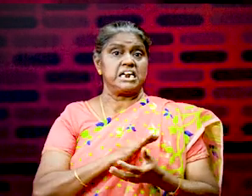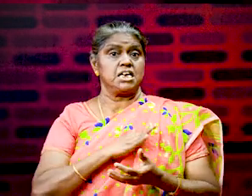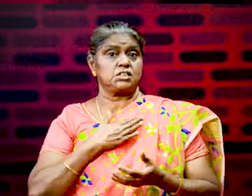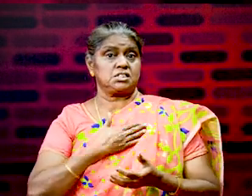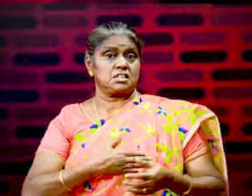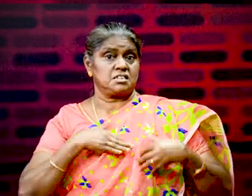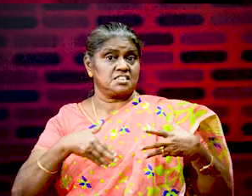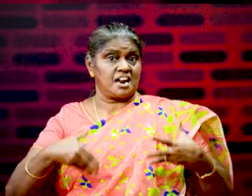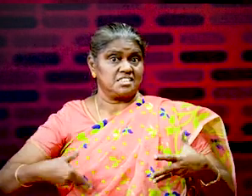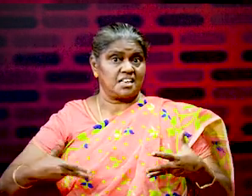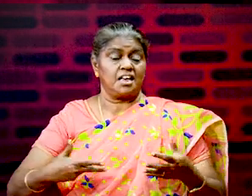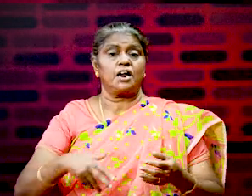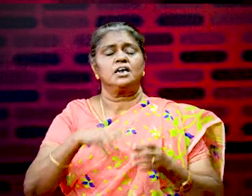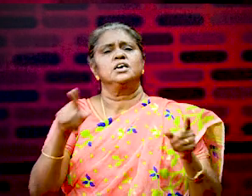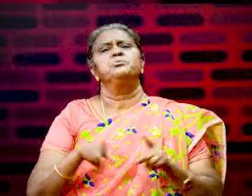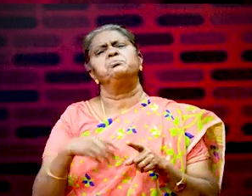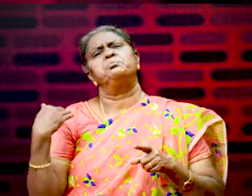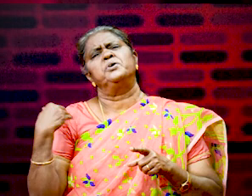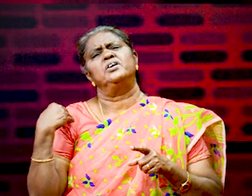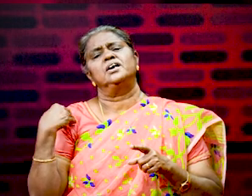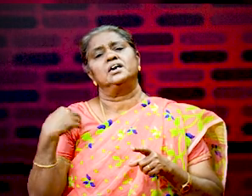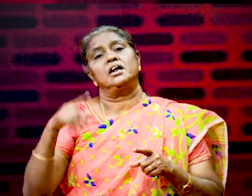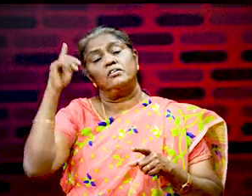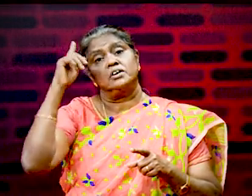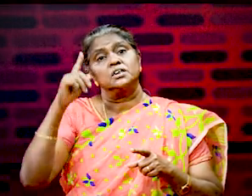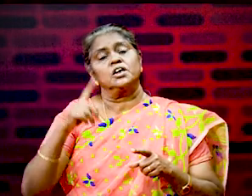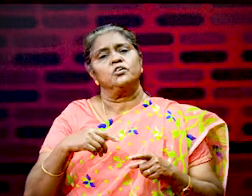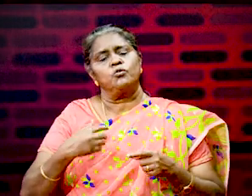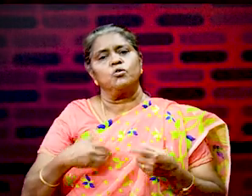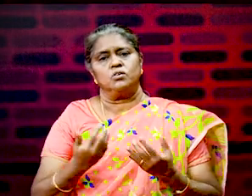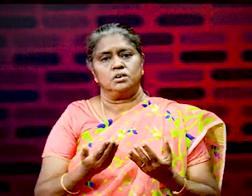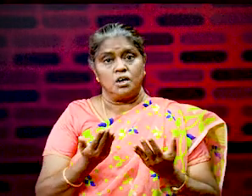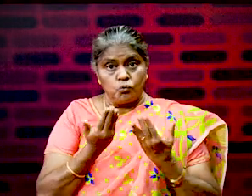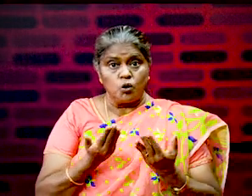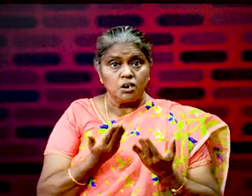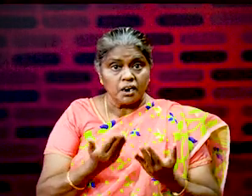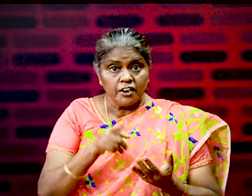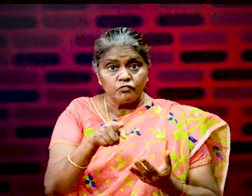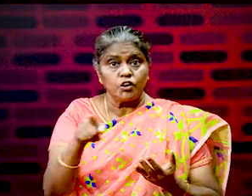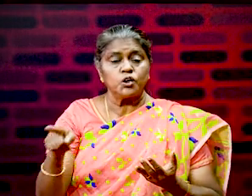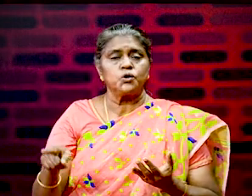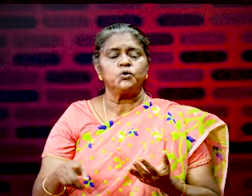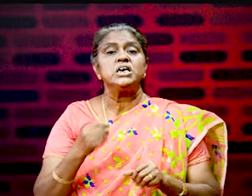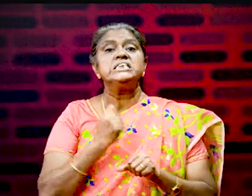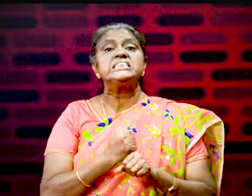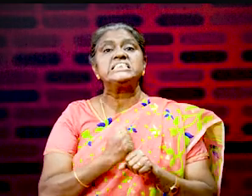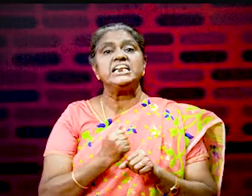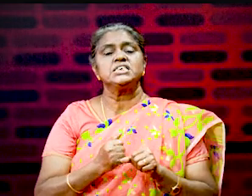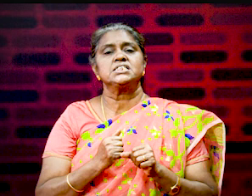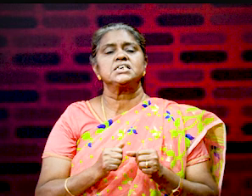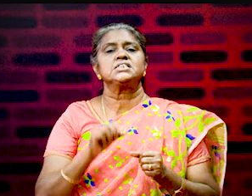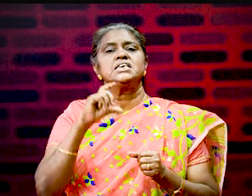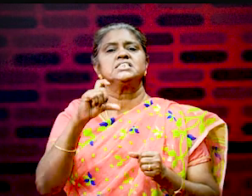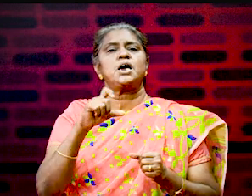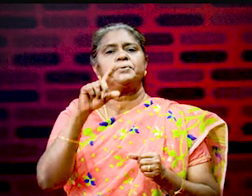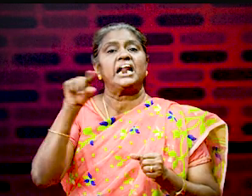time, he uttered a word. I want to read that verse for you. Genesis chapter 18, verse 25. For be it